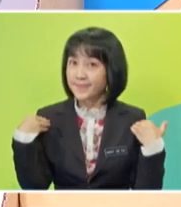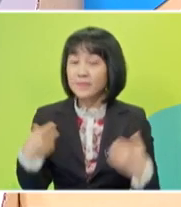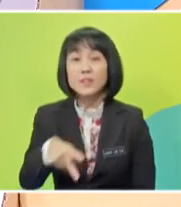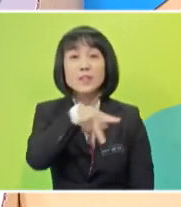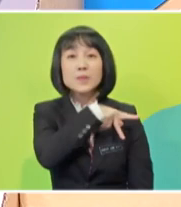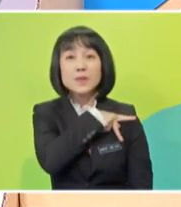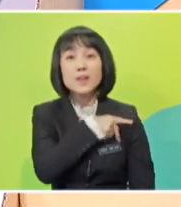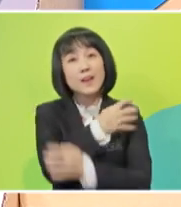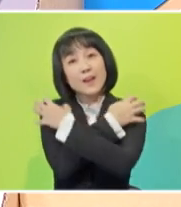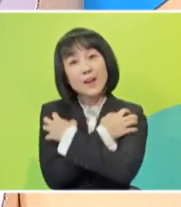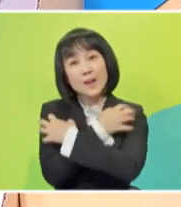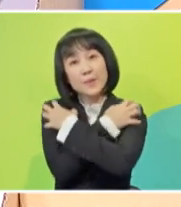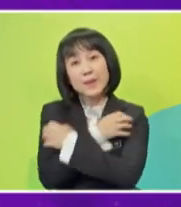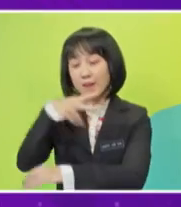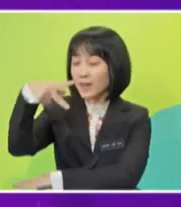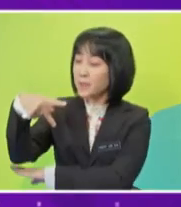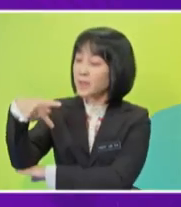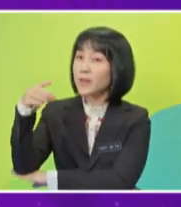bear.